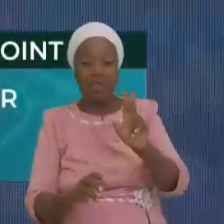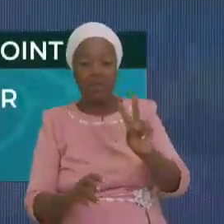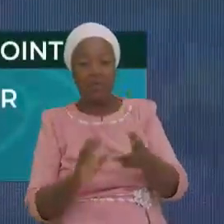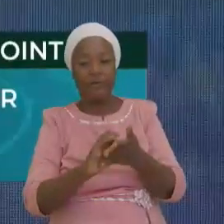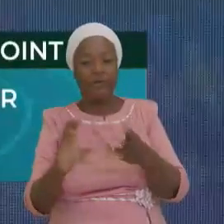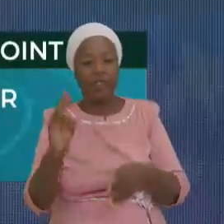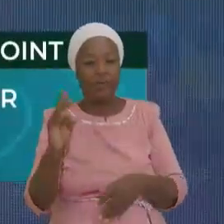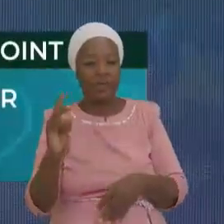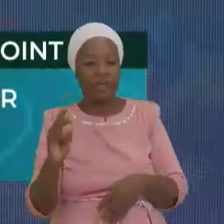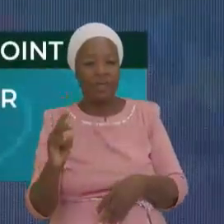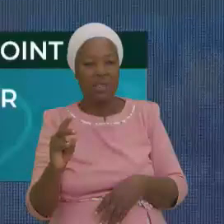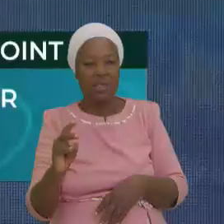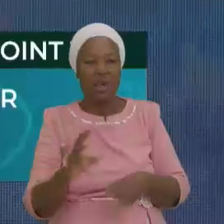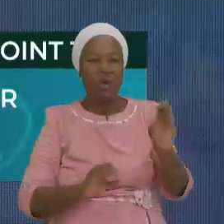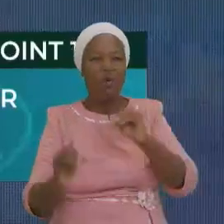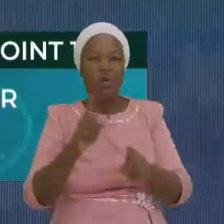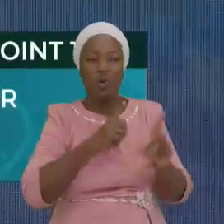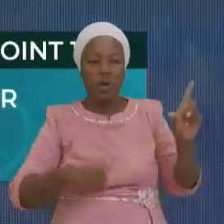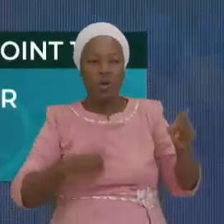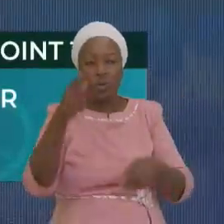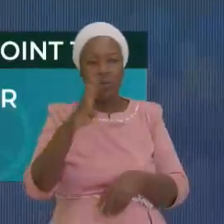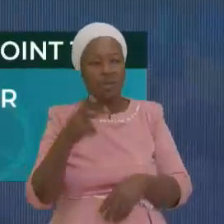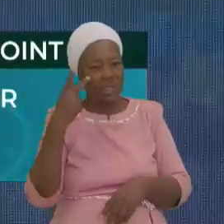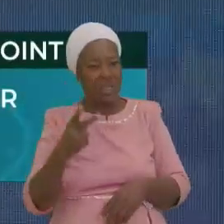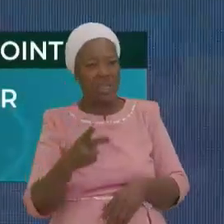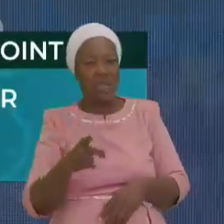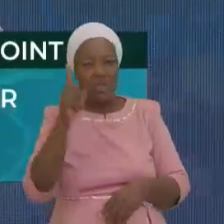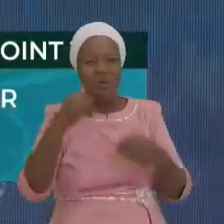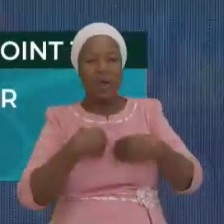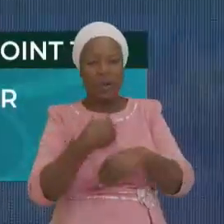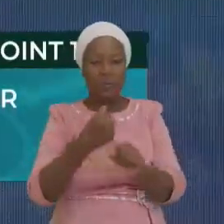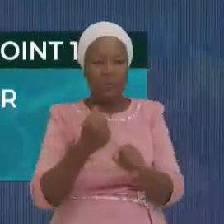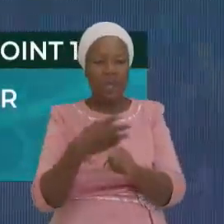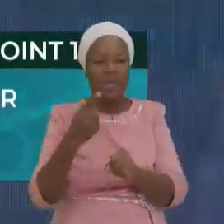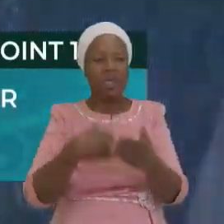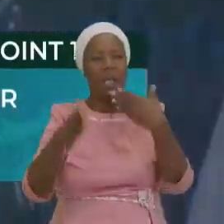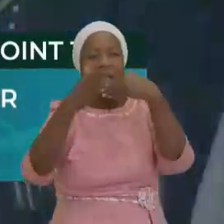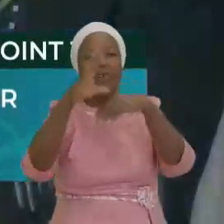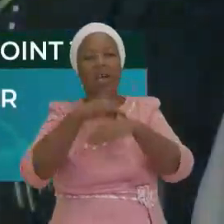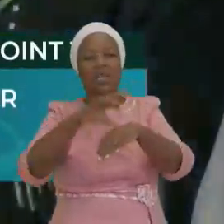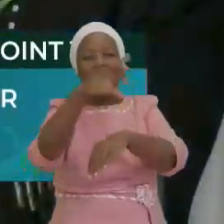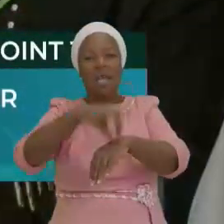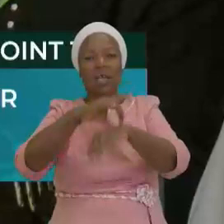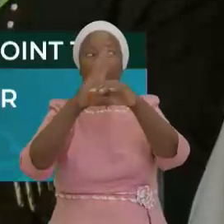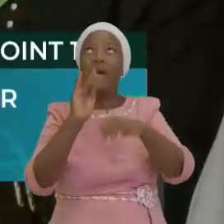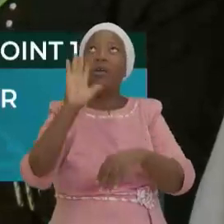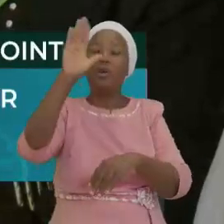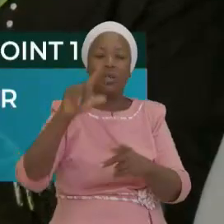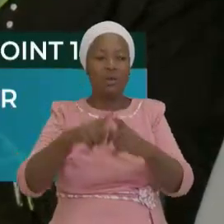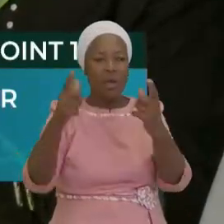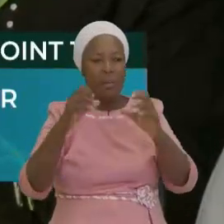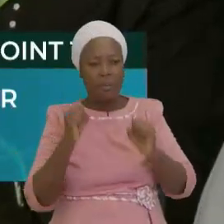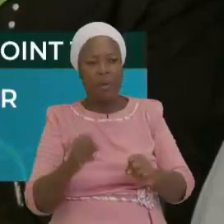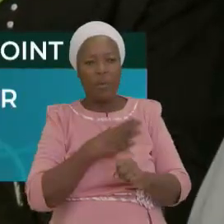behold, thou hast made the heaven and the earth by thy great power and stretch